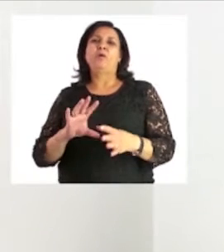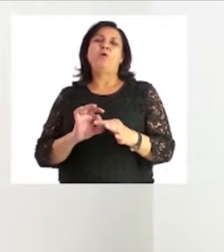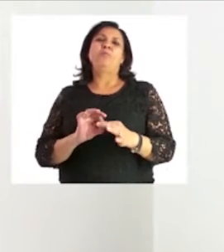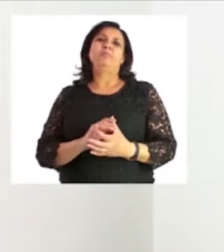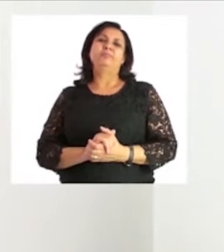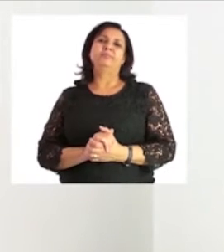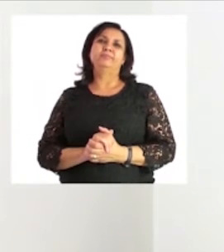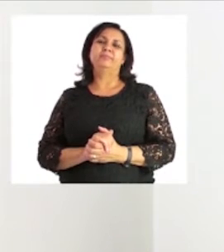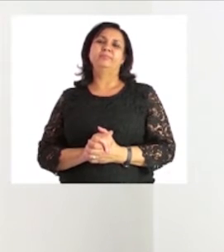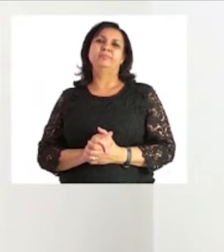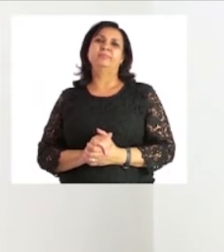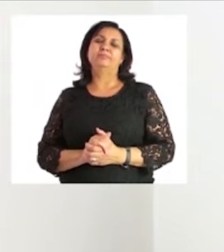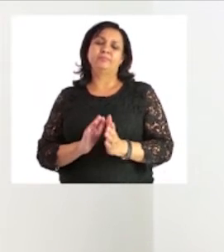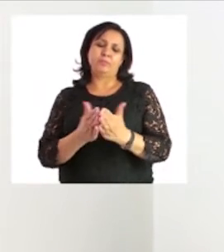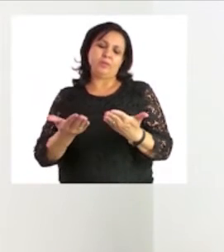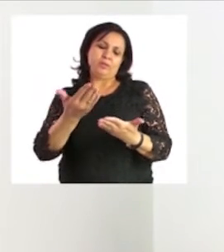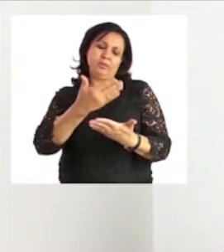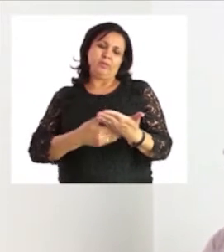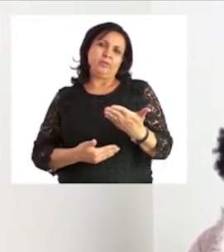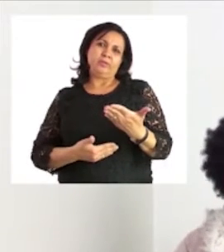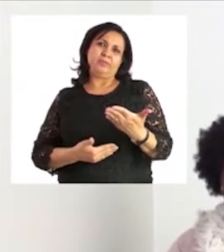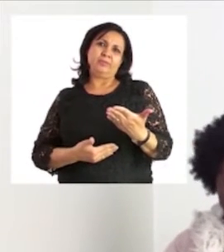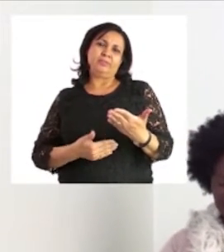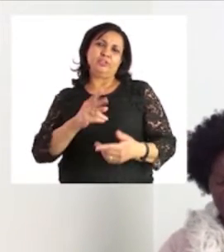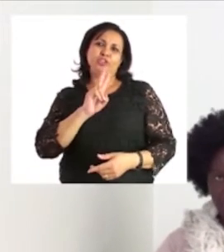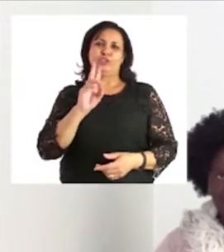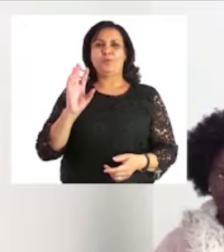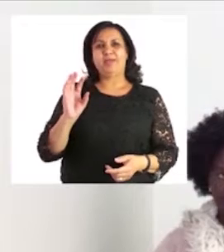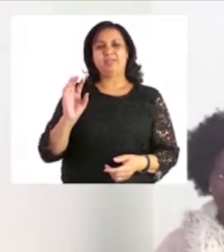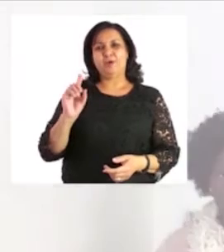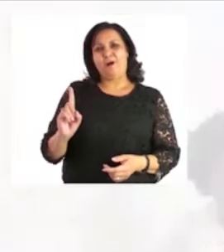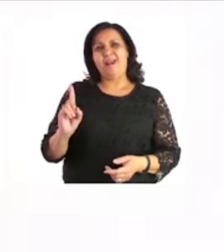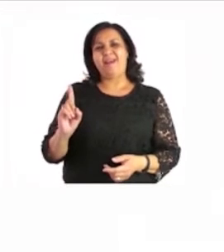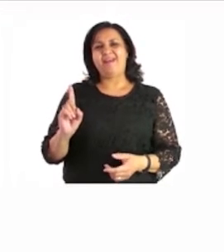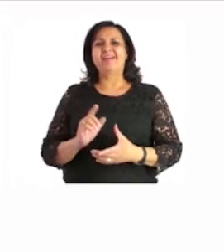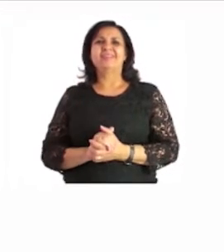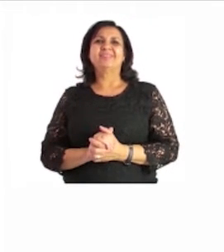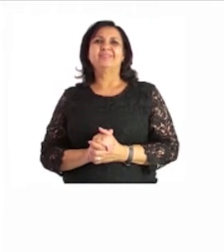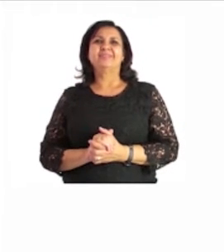home. Let's turn to page 21.